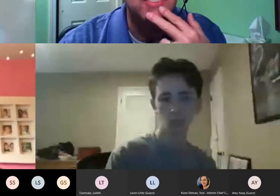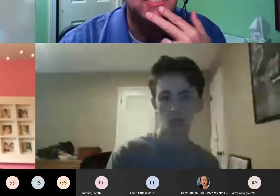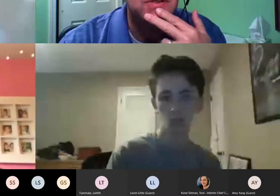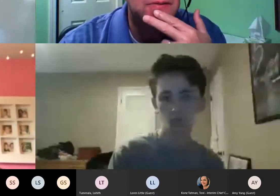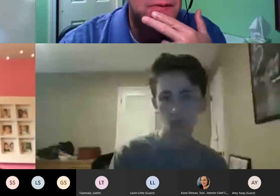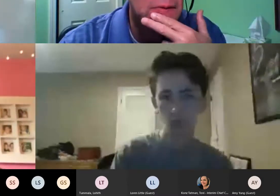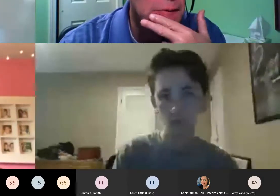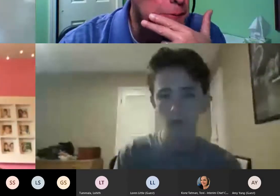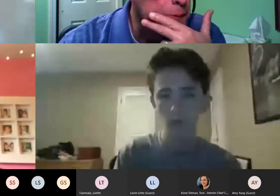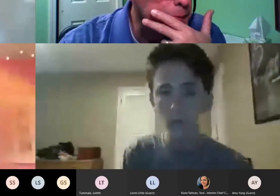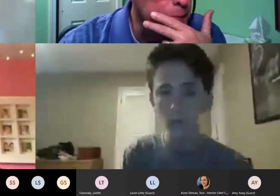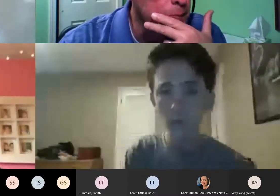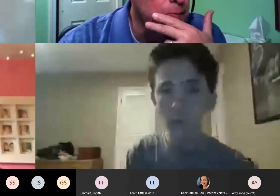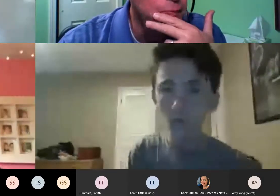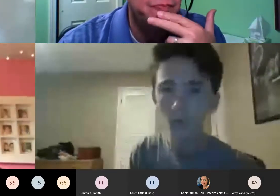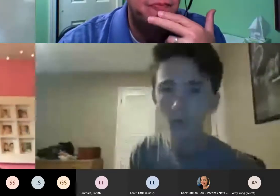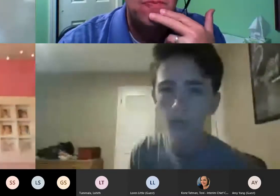with that conversation?